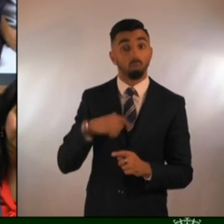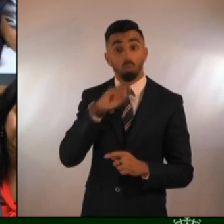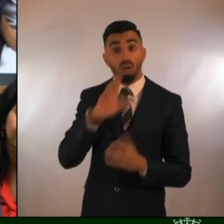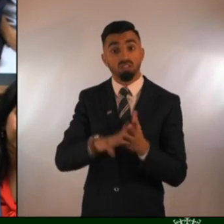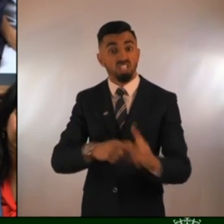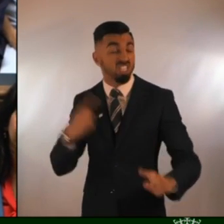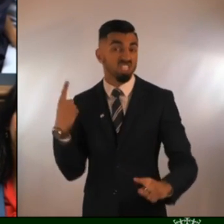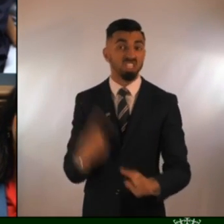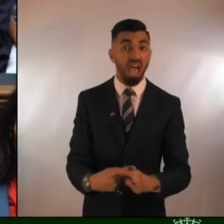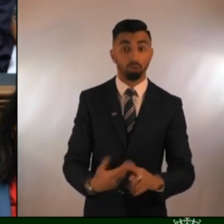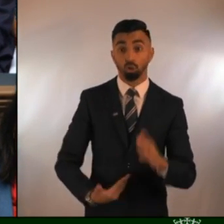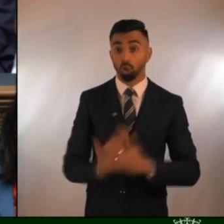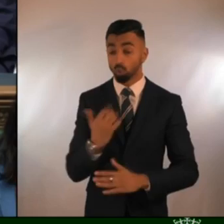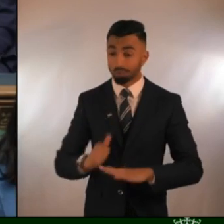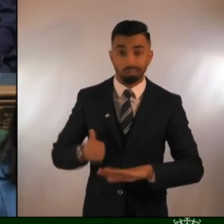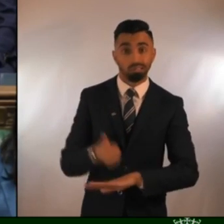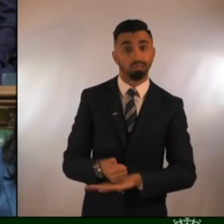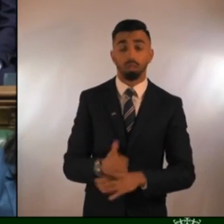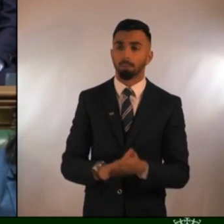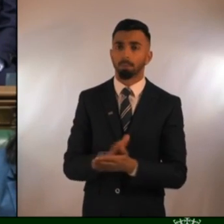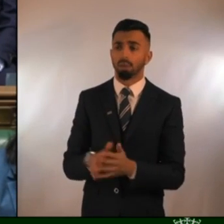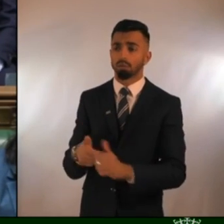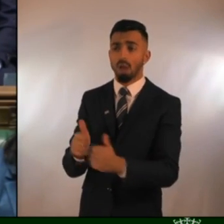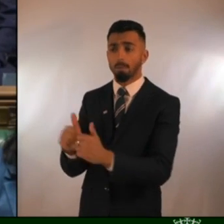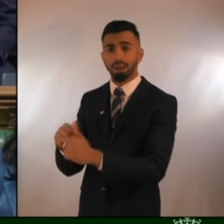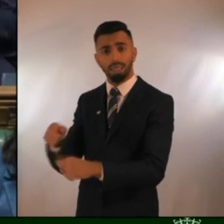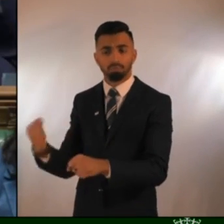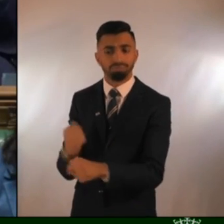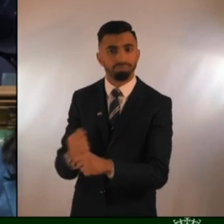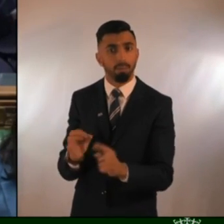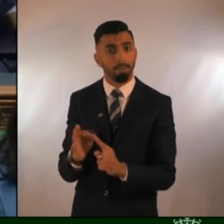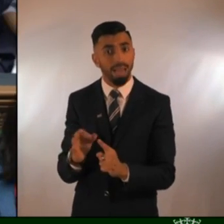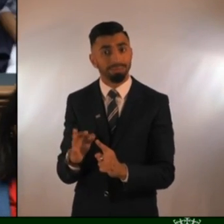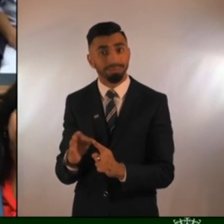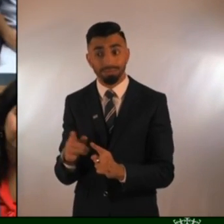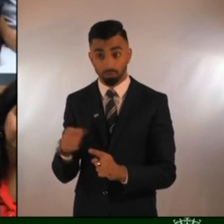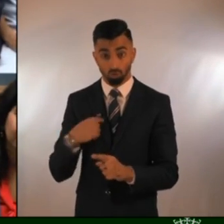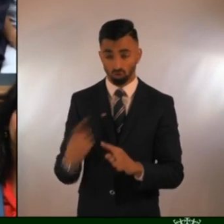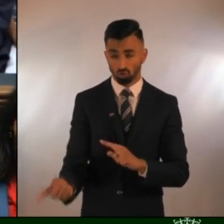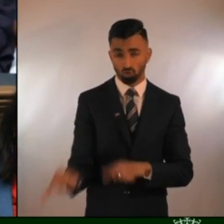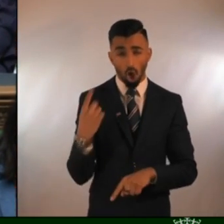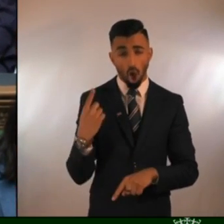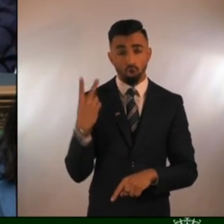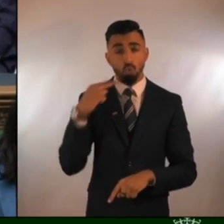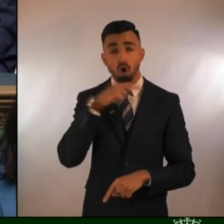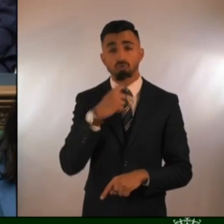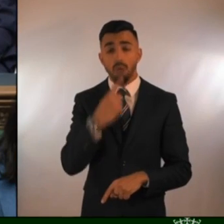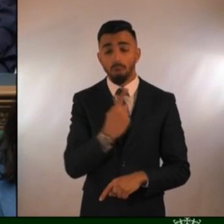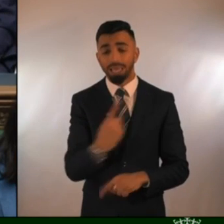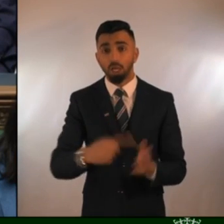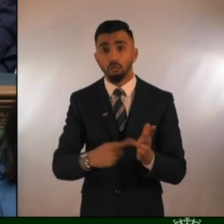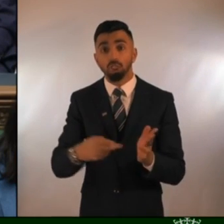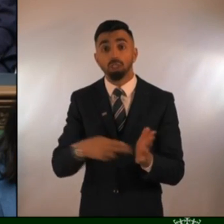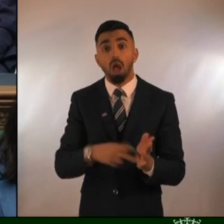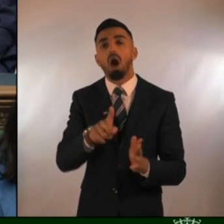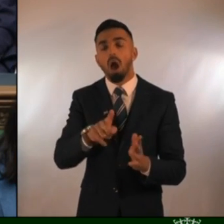April 2022, we will charge manufacturers and importers £200 per tonne on packaging made of less than 30%